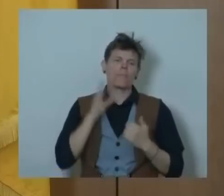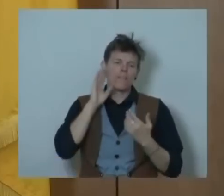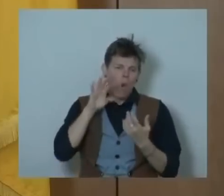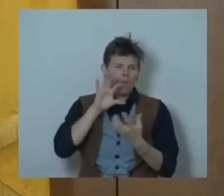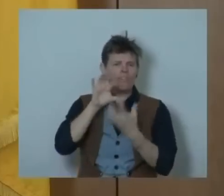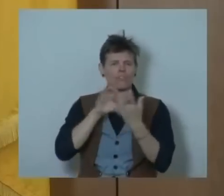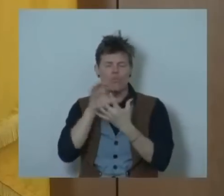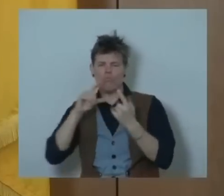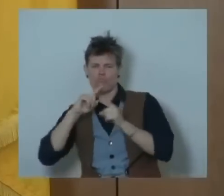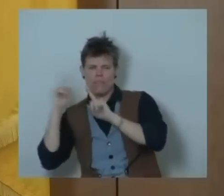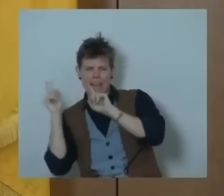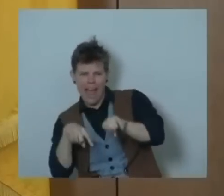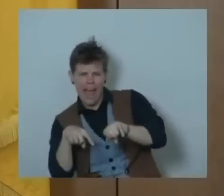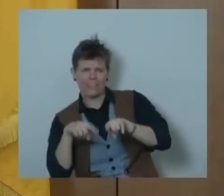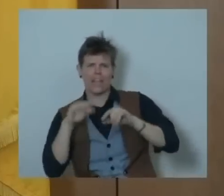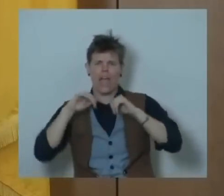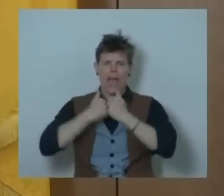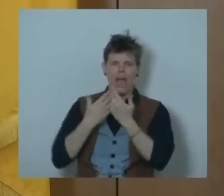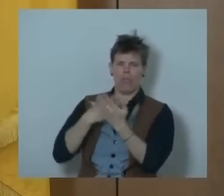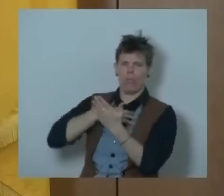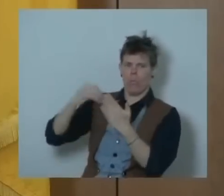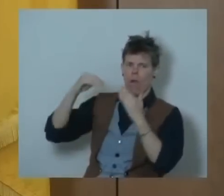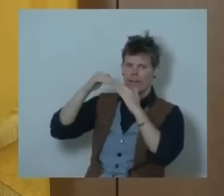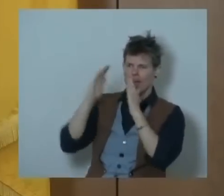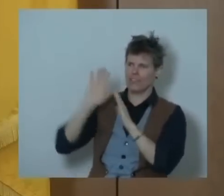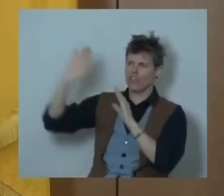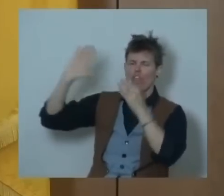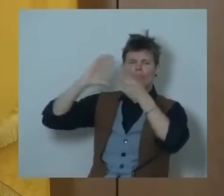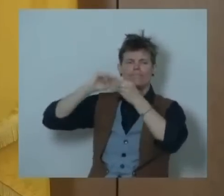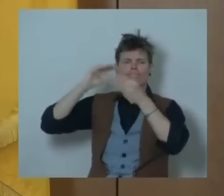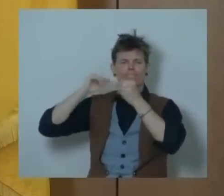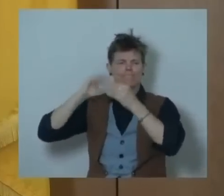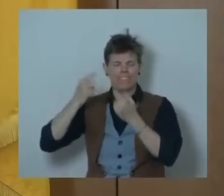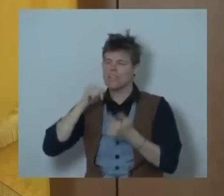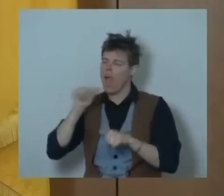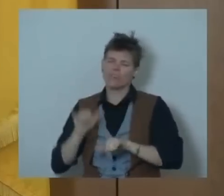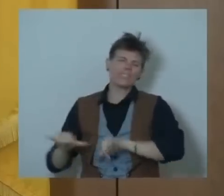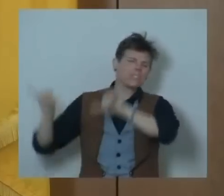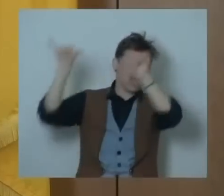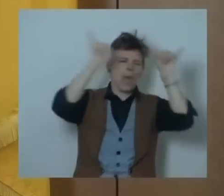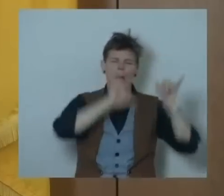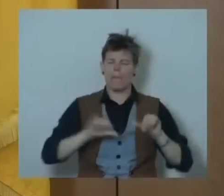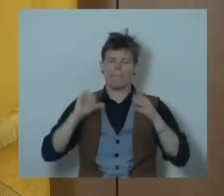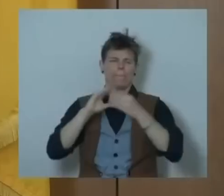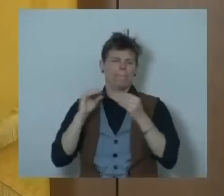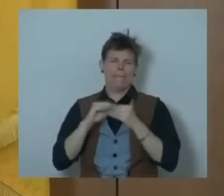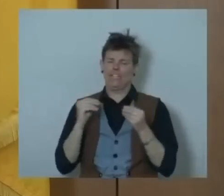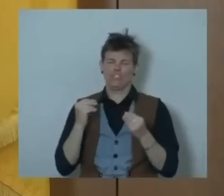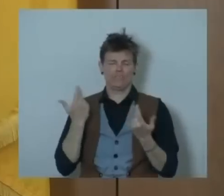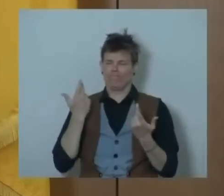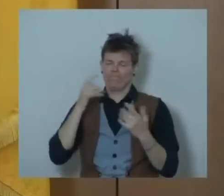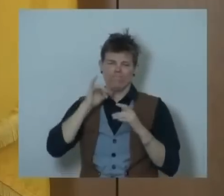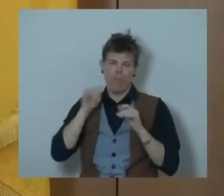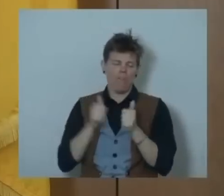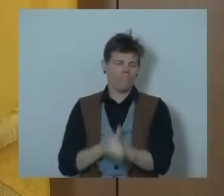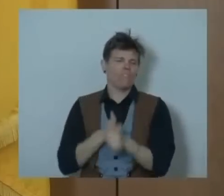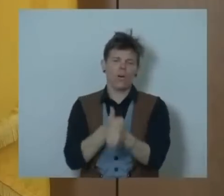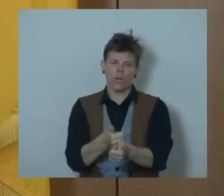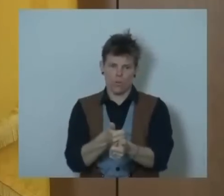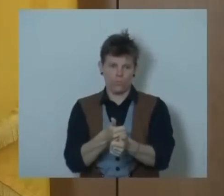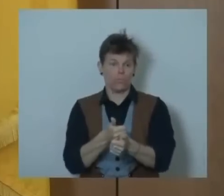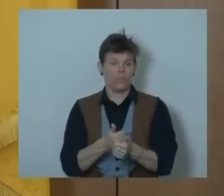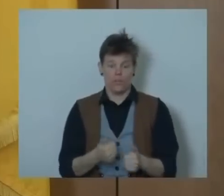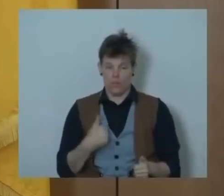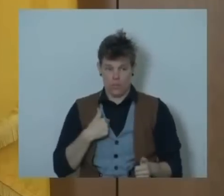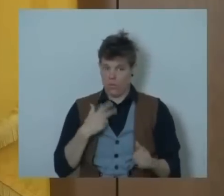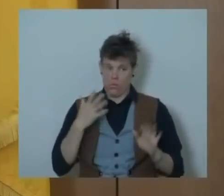having not a consistent message out of the White House. And we're seeing that play out all across the country. So I think